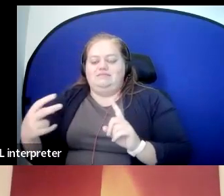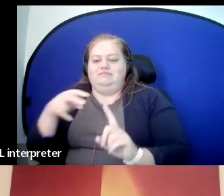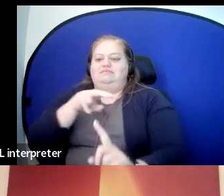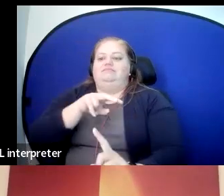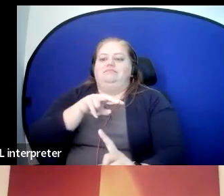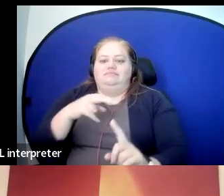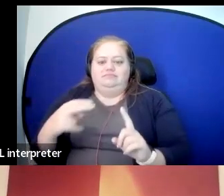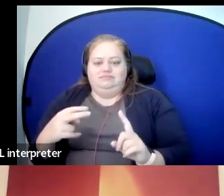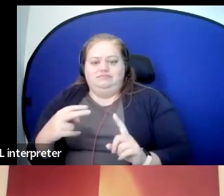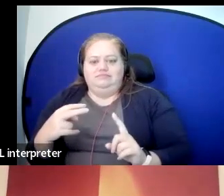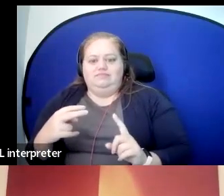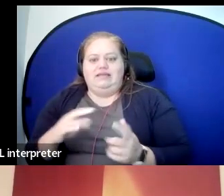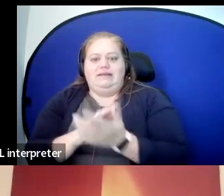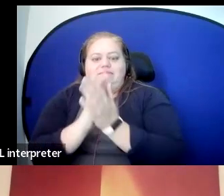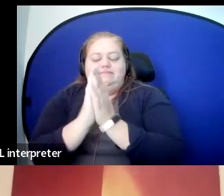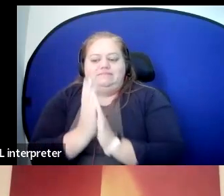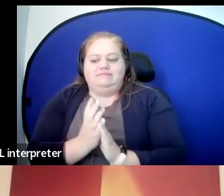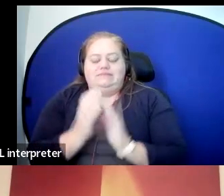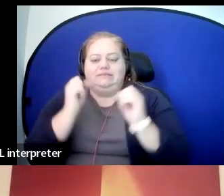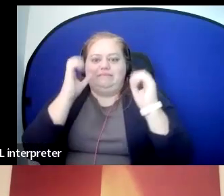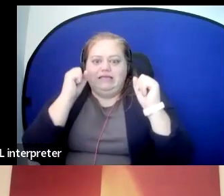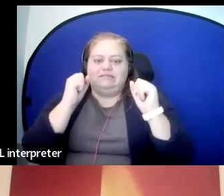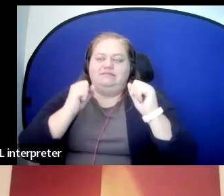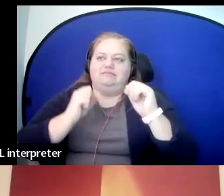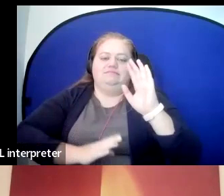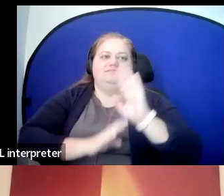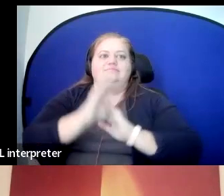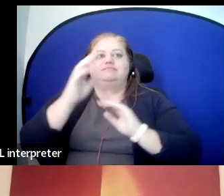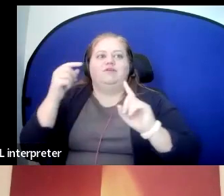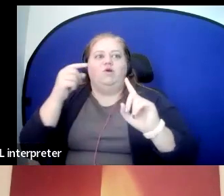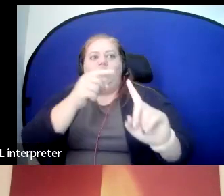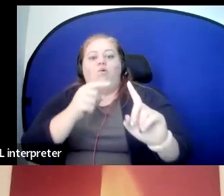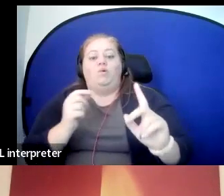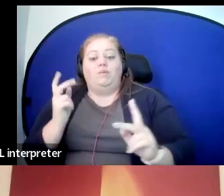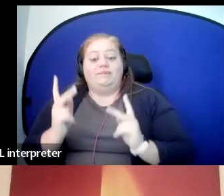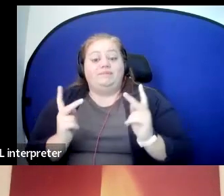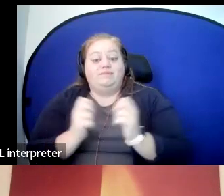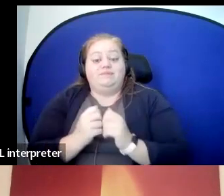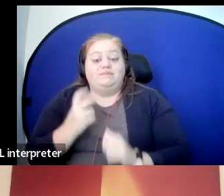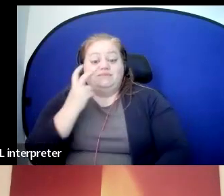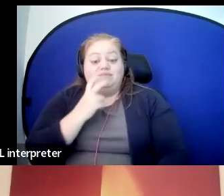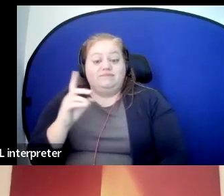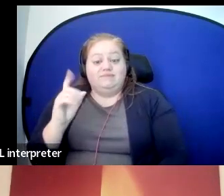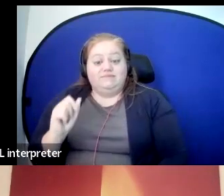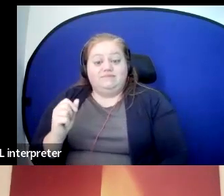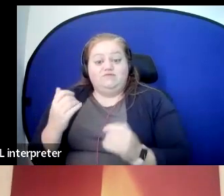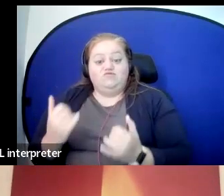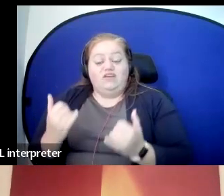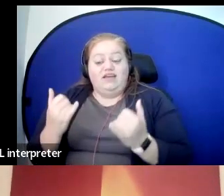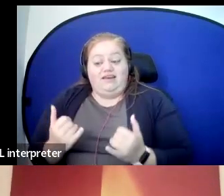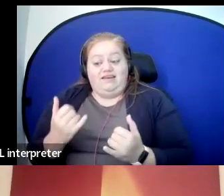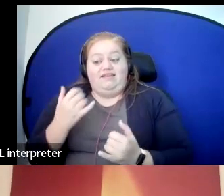there is an enormous potential. As I mentioned before, I'm working on people with speech disabilities right now, and it's like it's